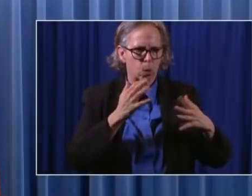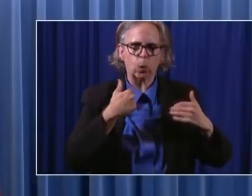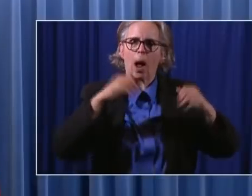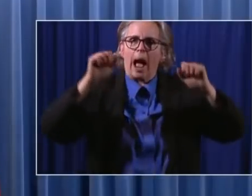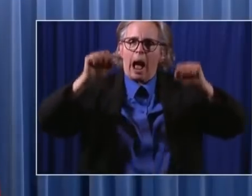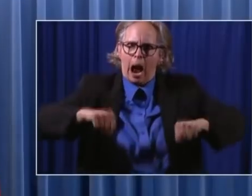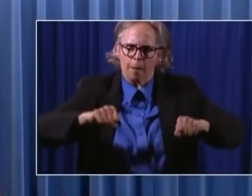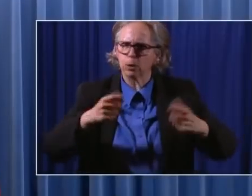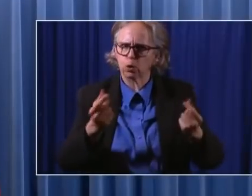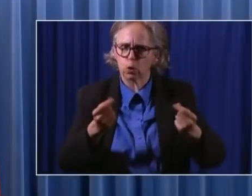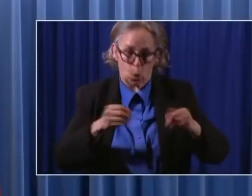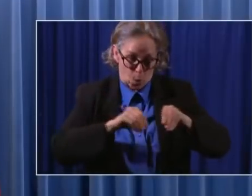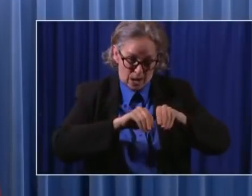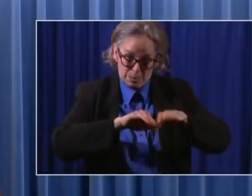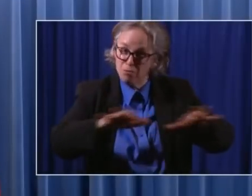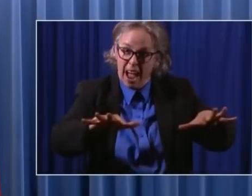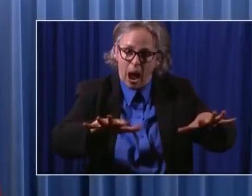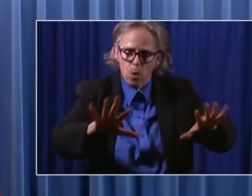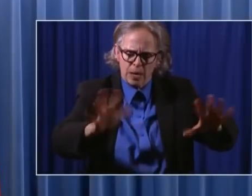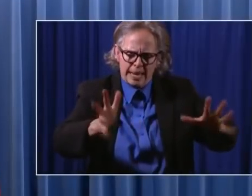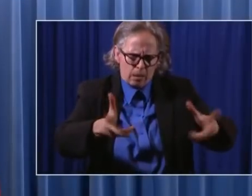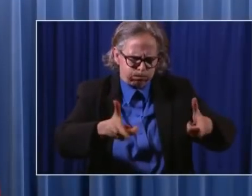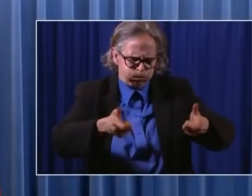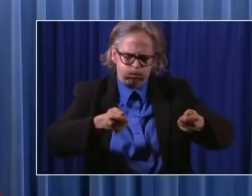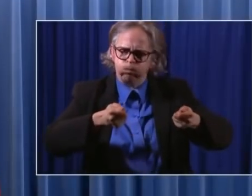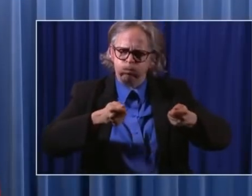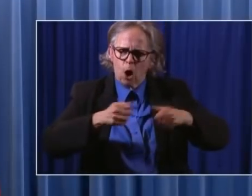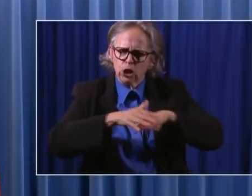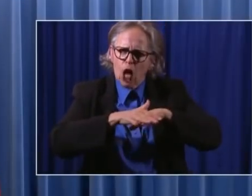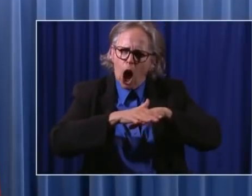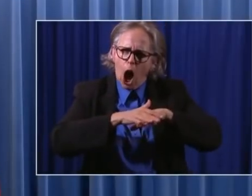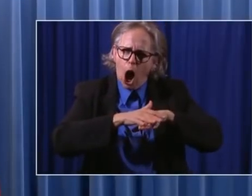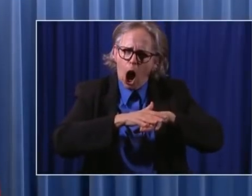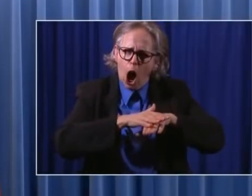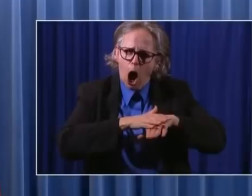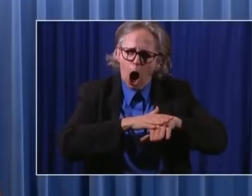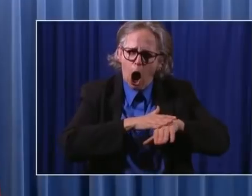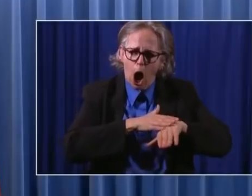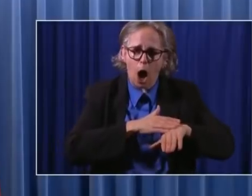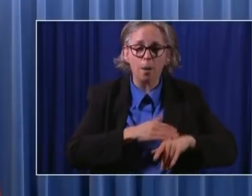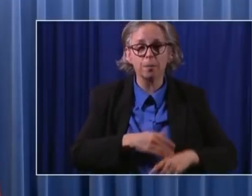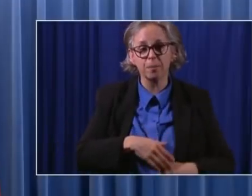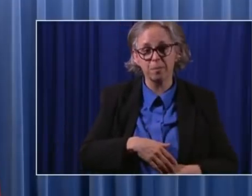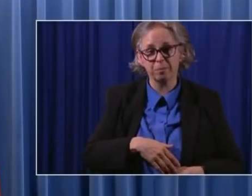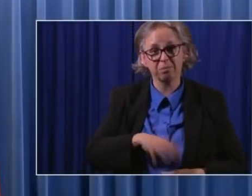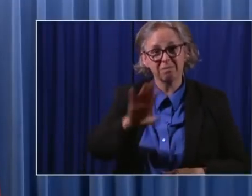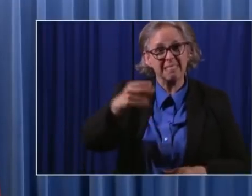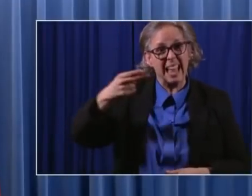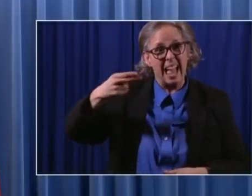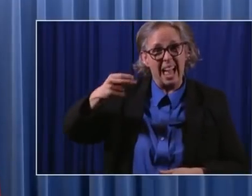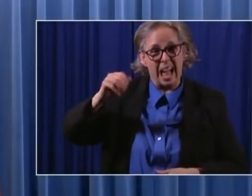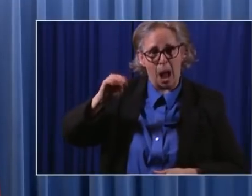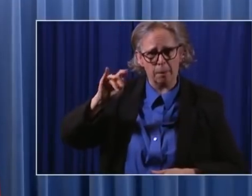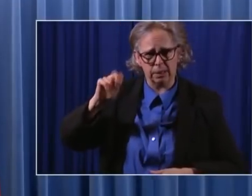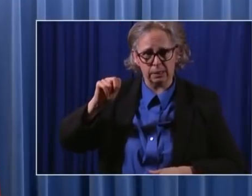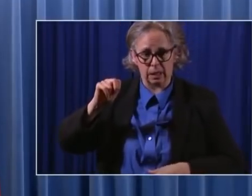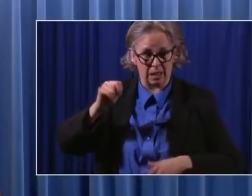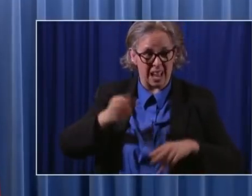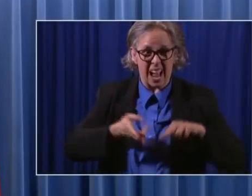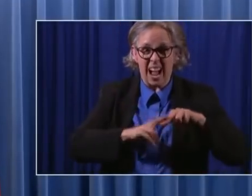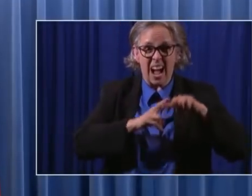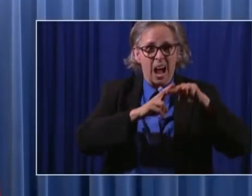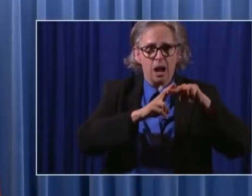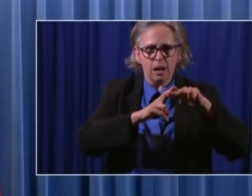with the Hamilton County, for example, they're not in fact moving up, and we've taken them off the watch